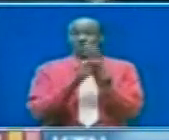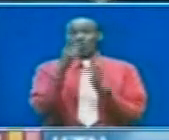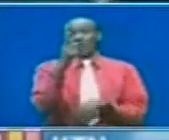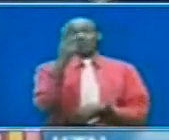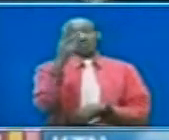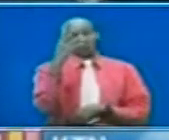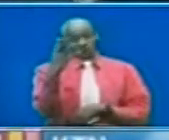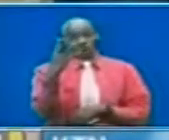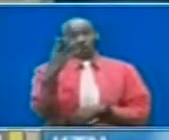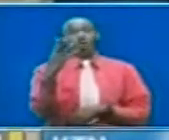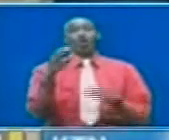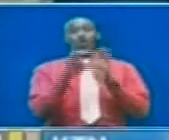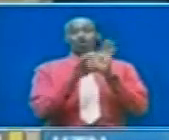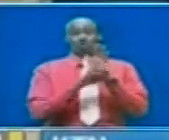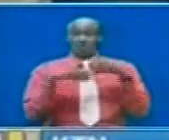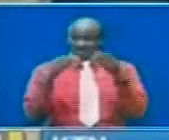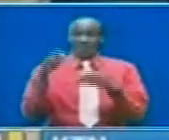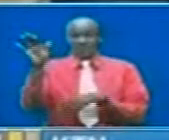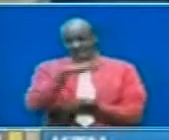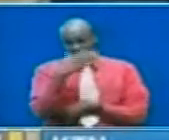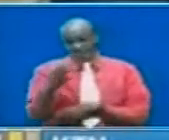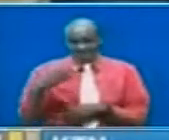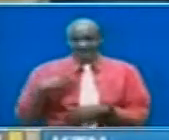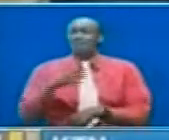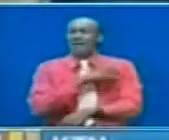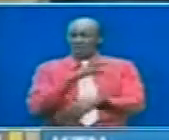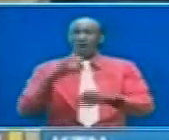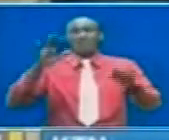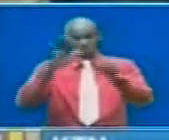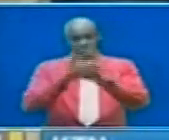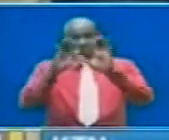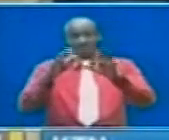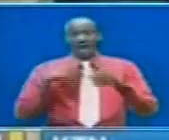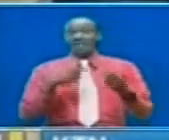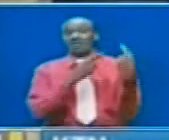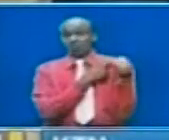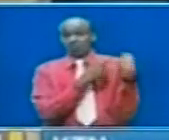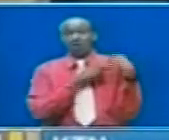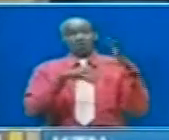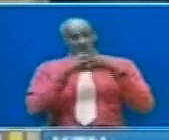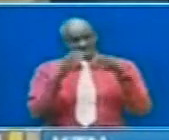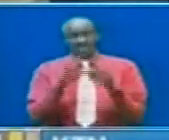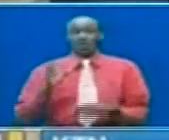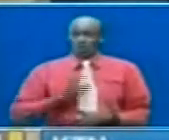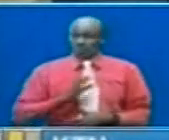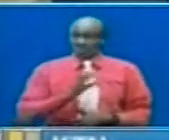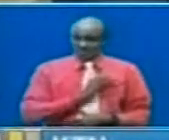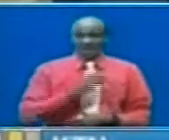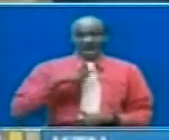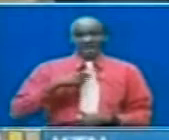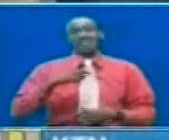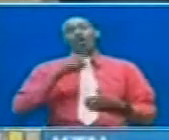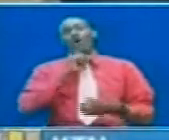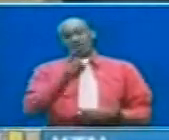the Constitution gives Parliament exclusive powers and mandate to create committees and standing